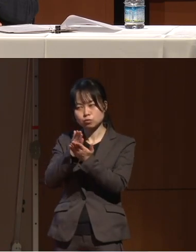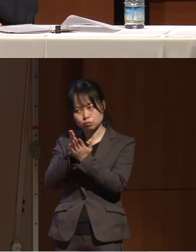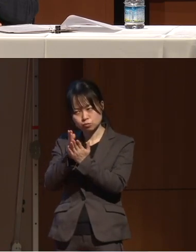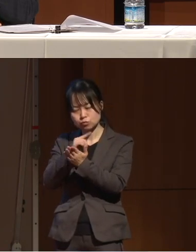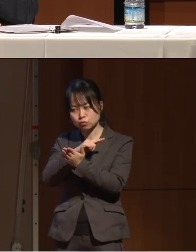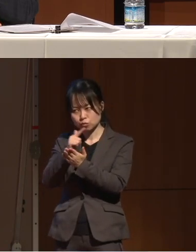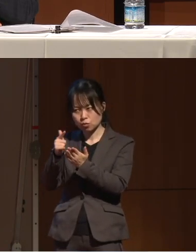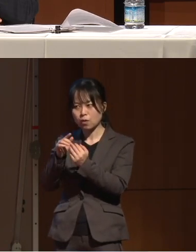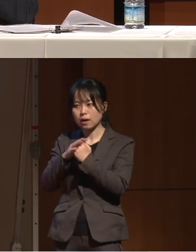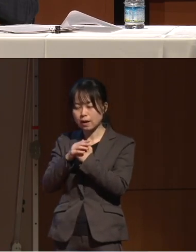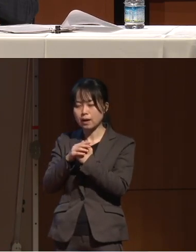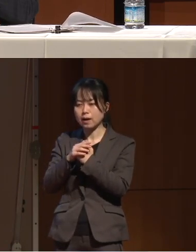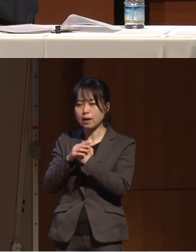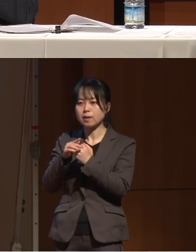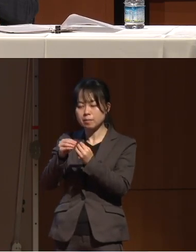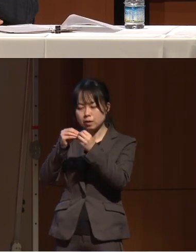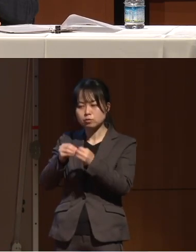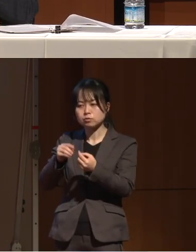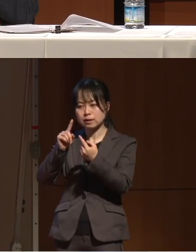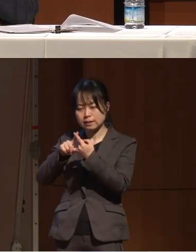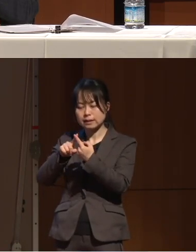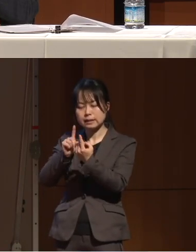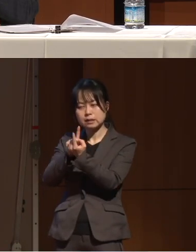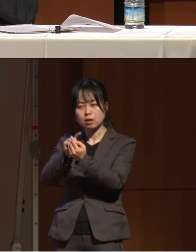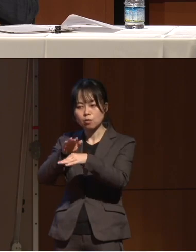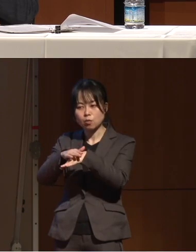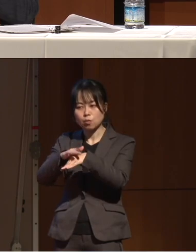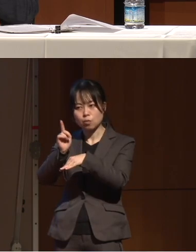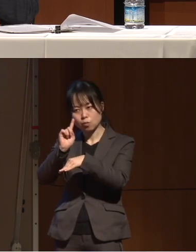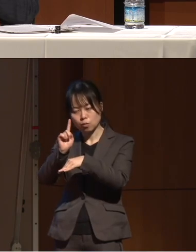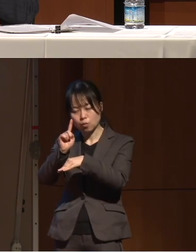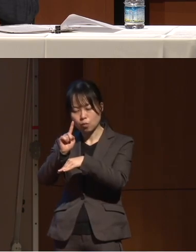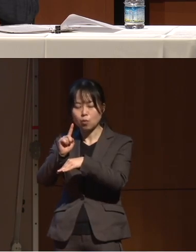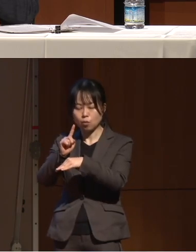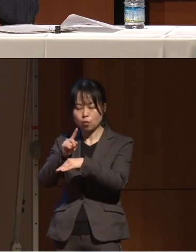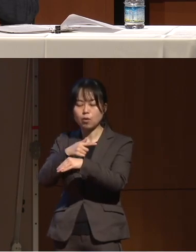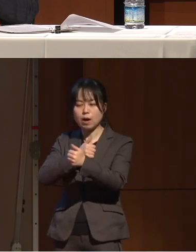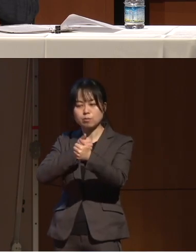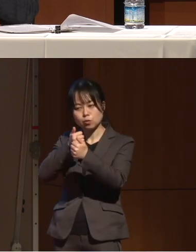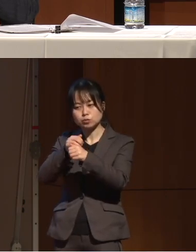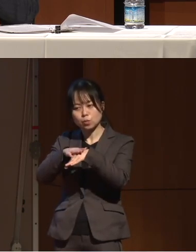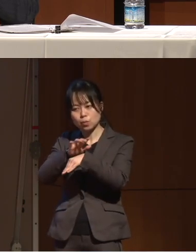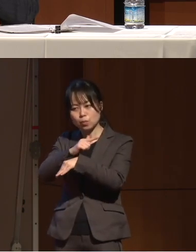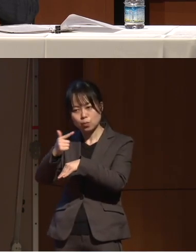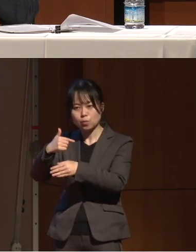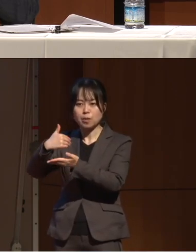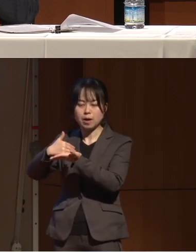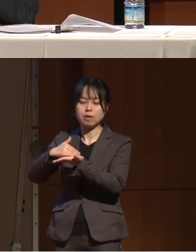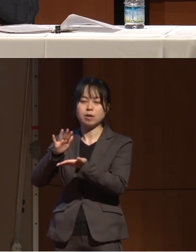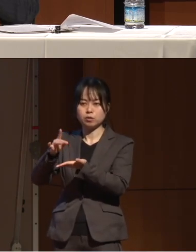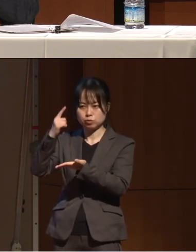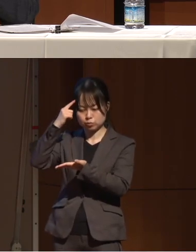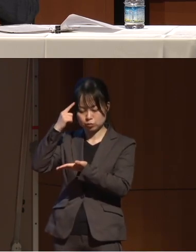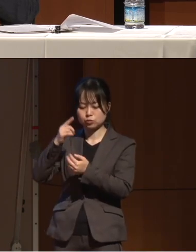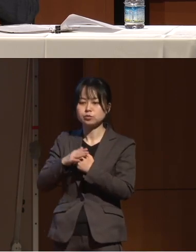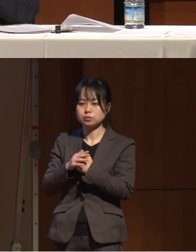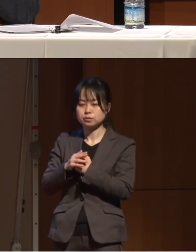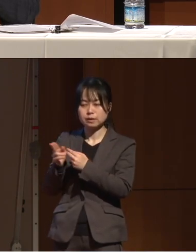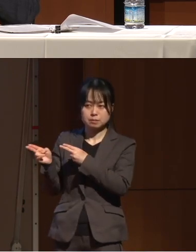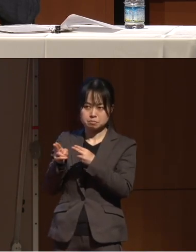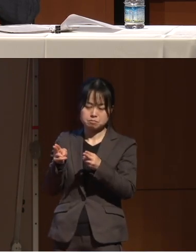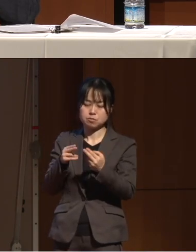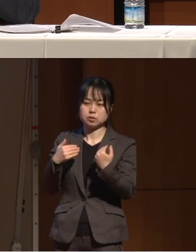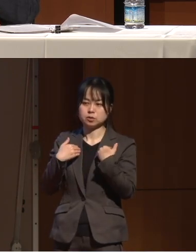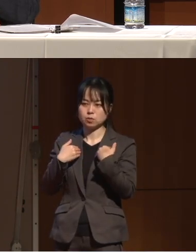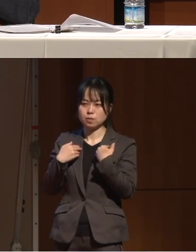This is, I would say, prepare the preparedness based on the structure and function